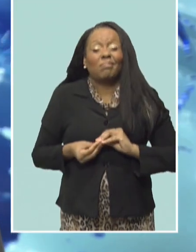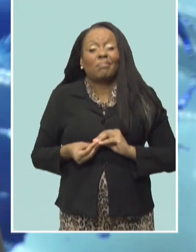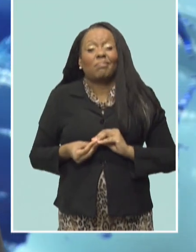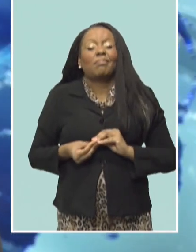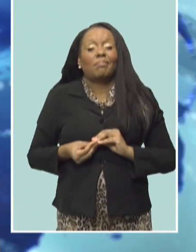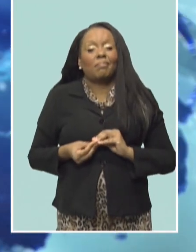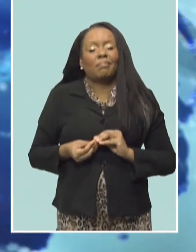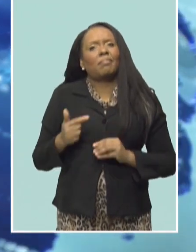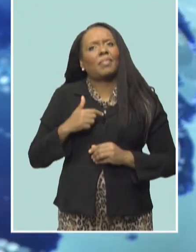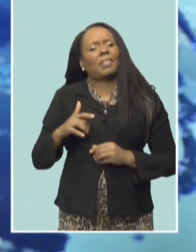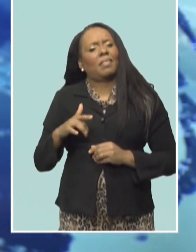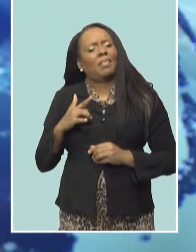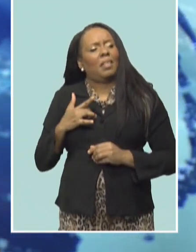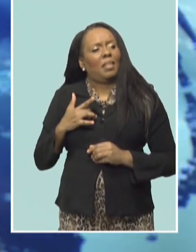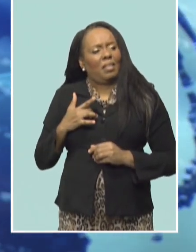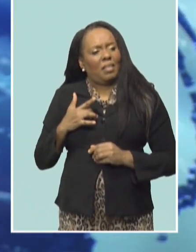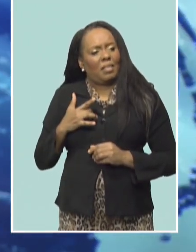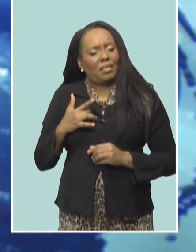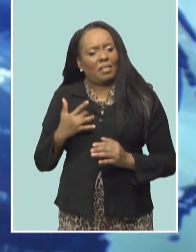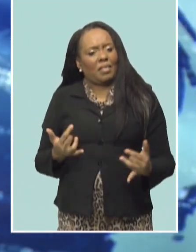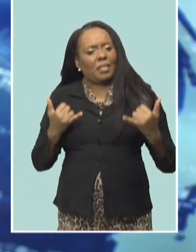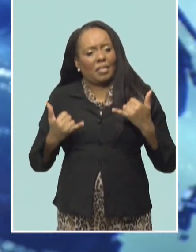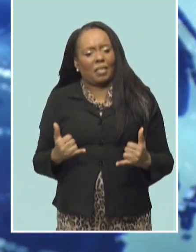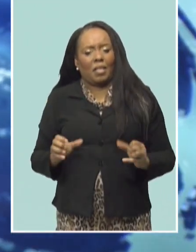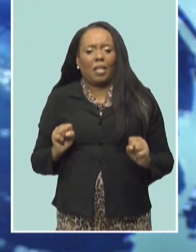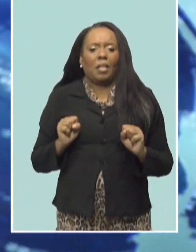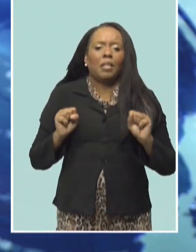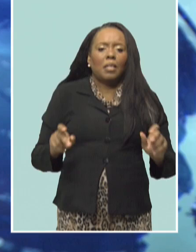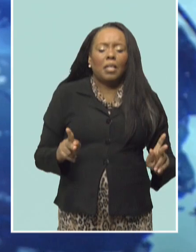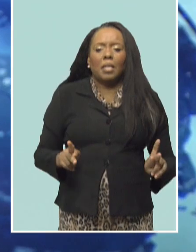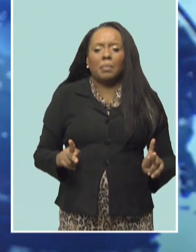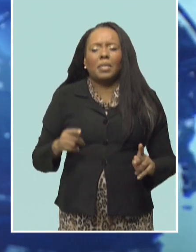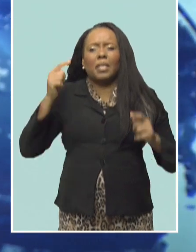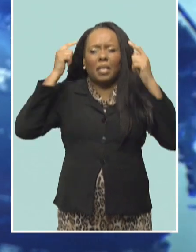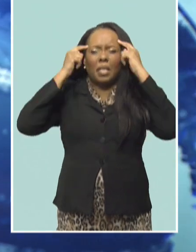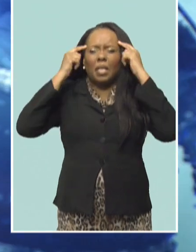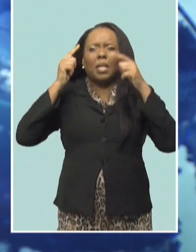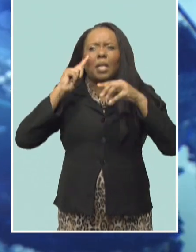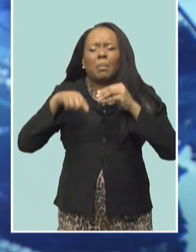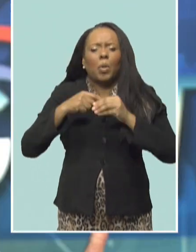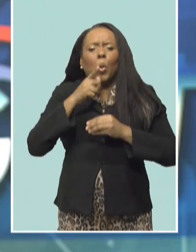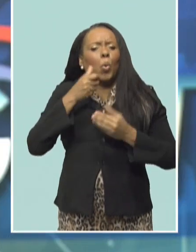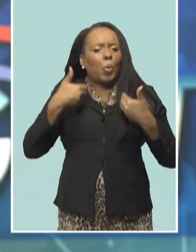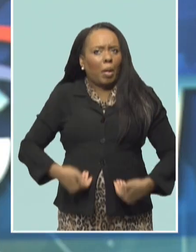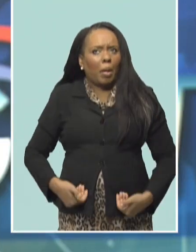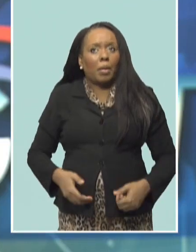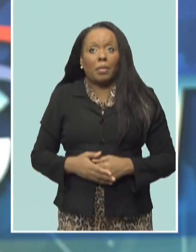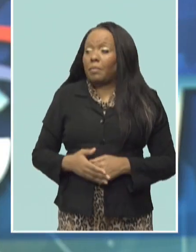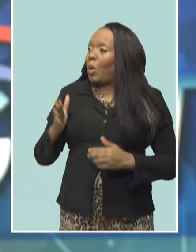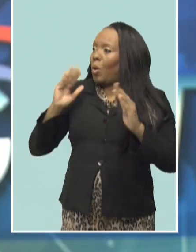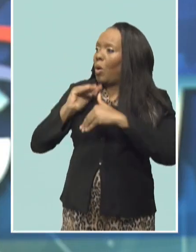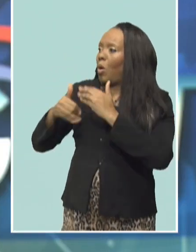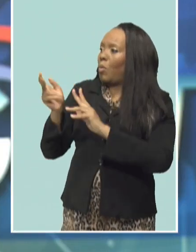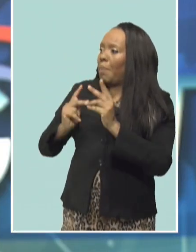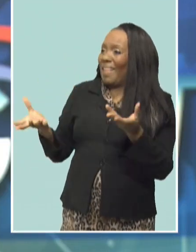mind, a chance for us to redefine who we are as a people. And let's hope that everybody jumps on